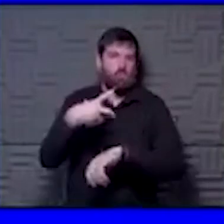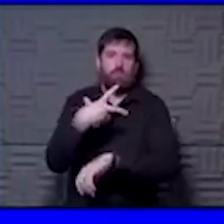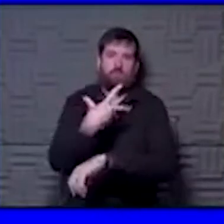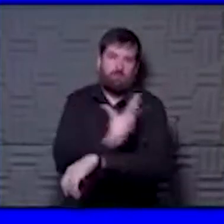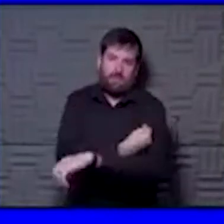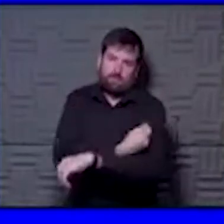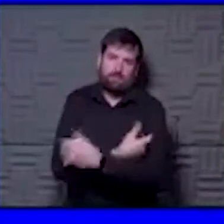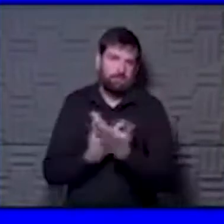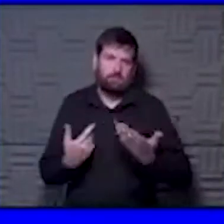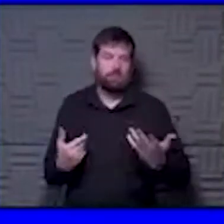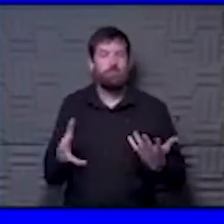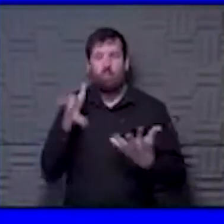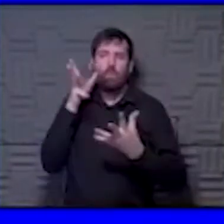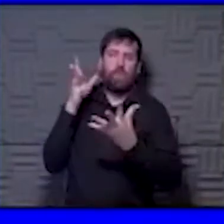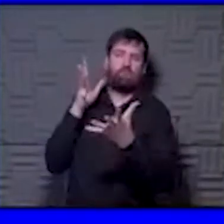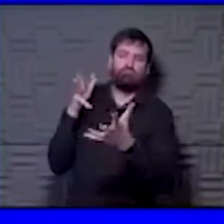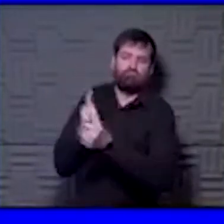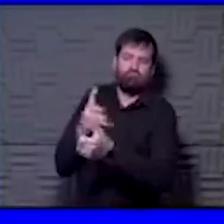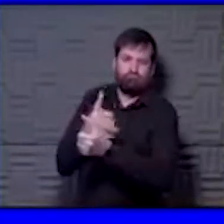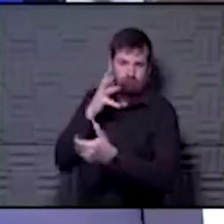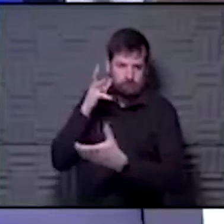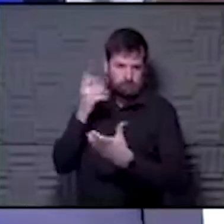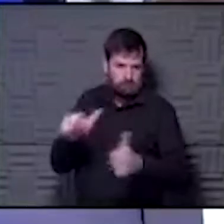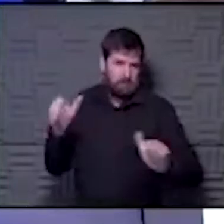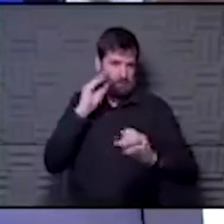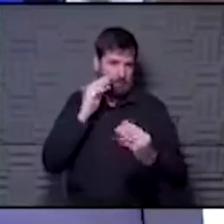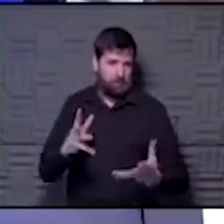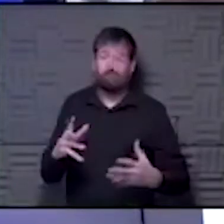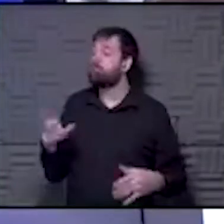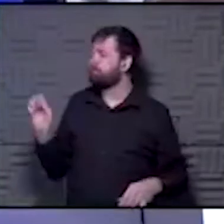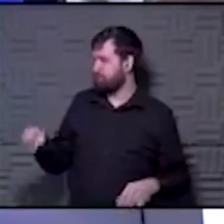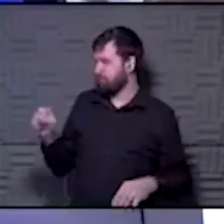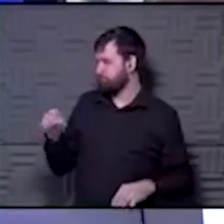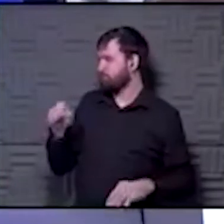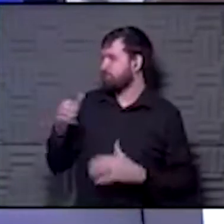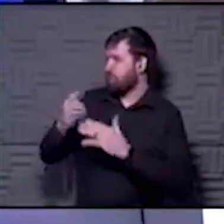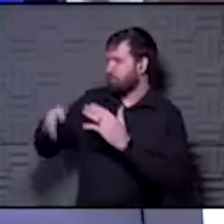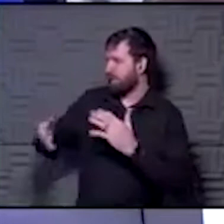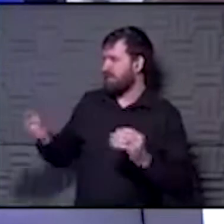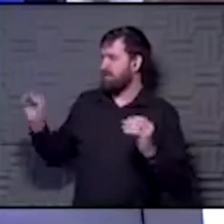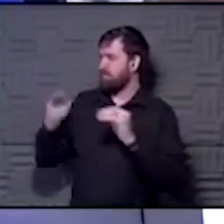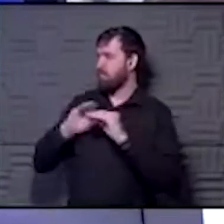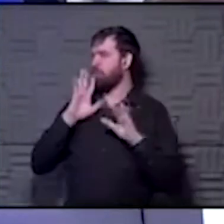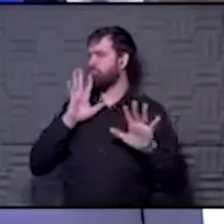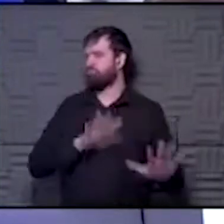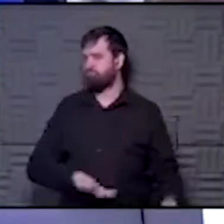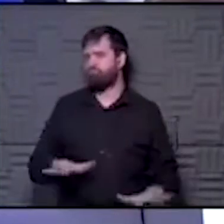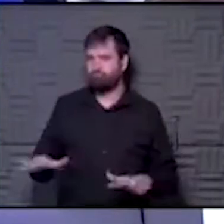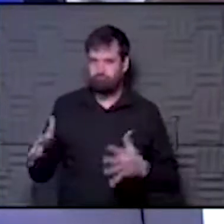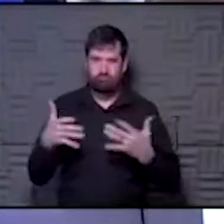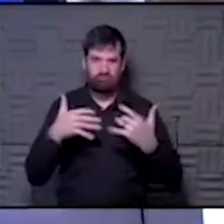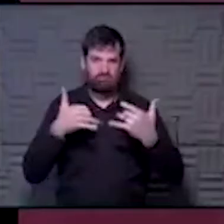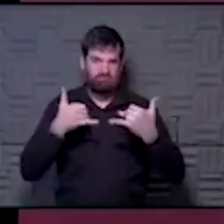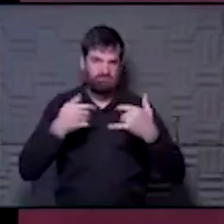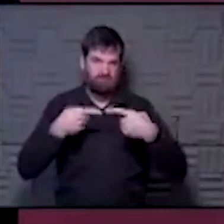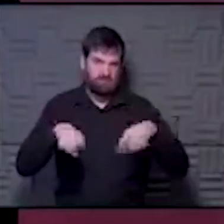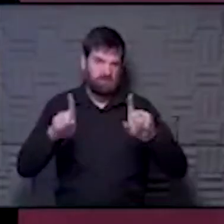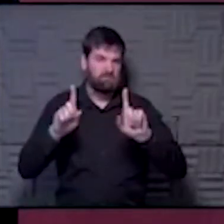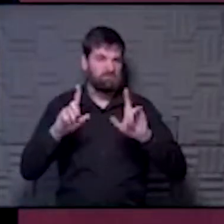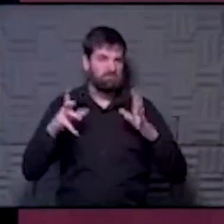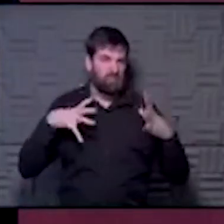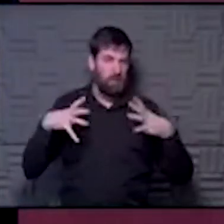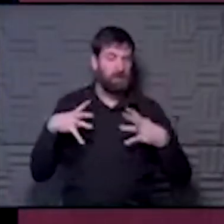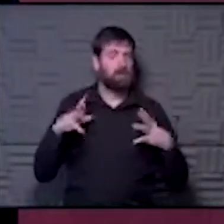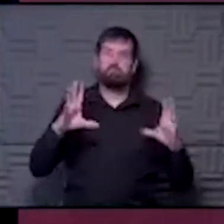be keeping up with any new information. Yeah, and I'm with you. The weekend news cycle is a little quieter around a holiday weekend, which is great.